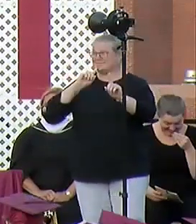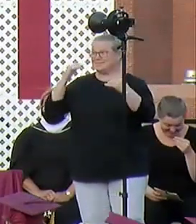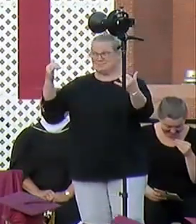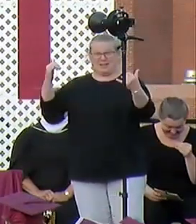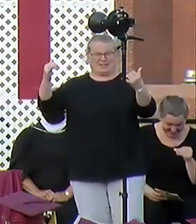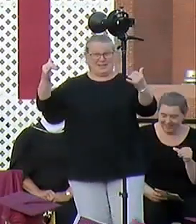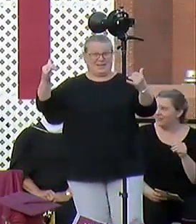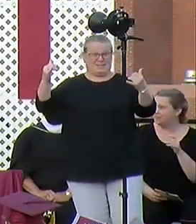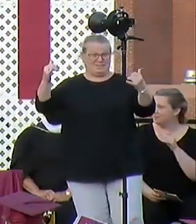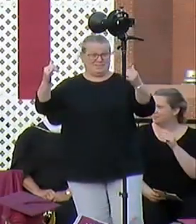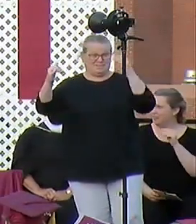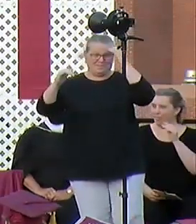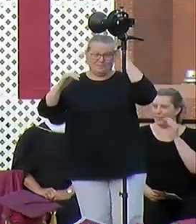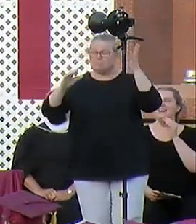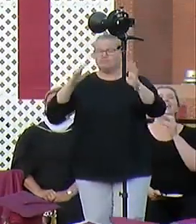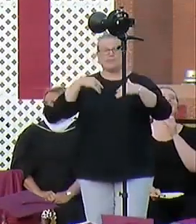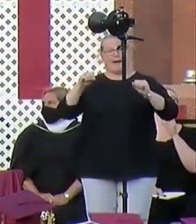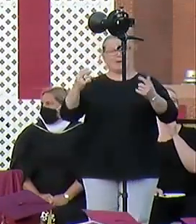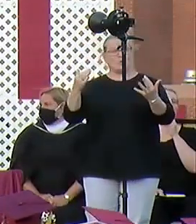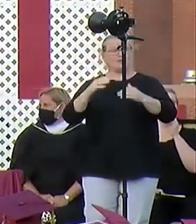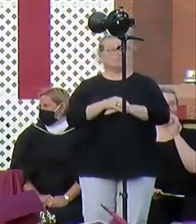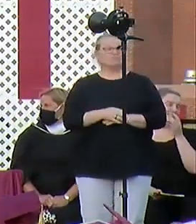It's a perfect night. We can wait.